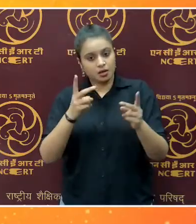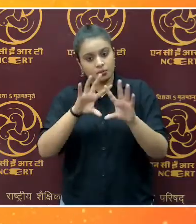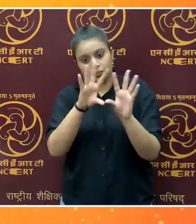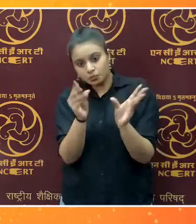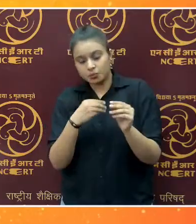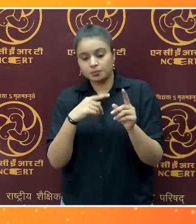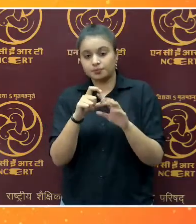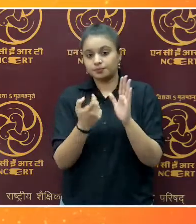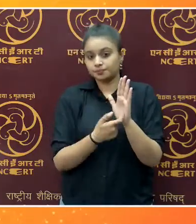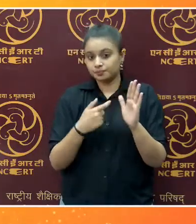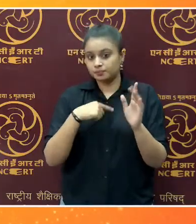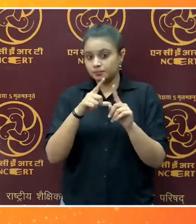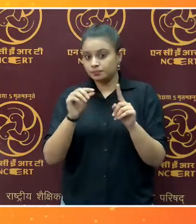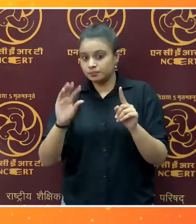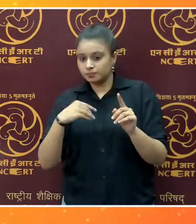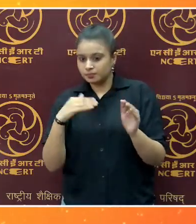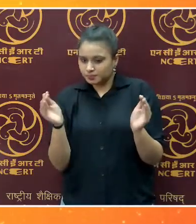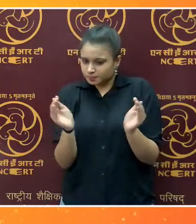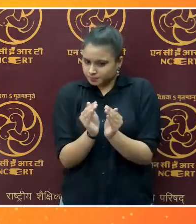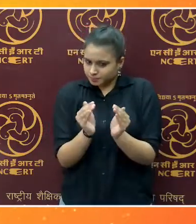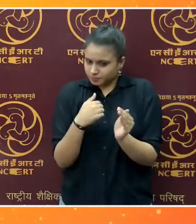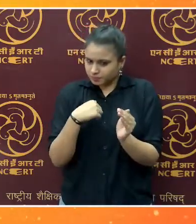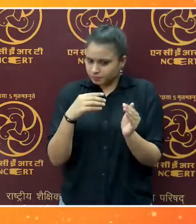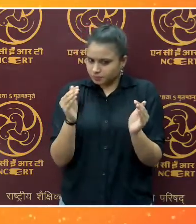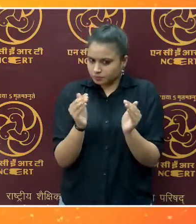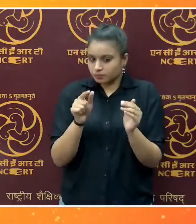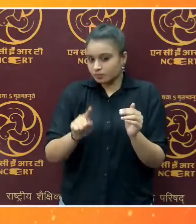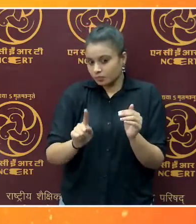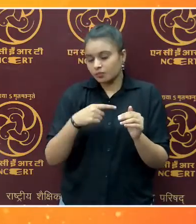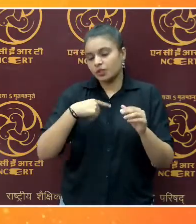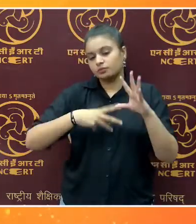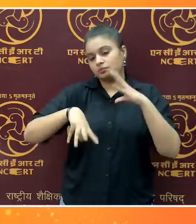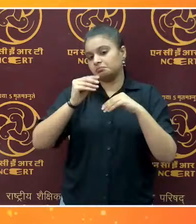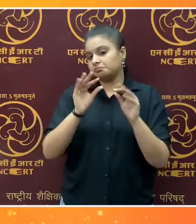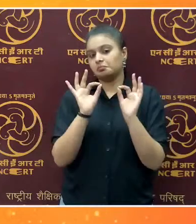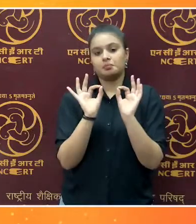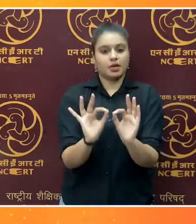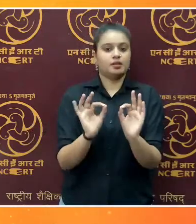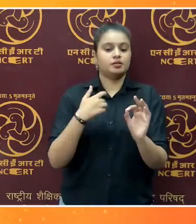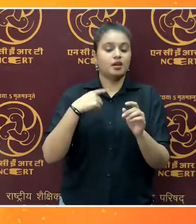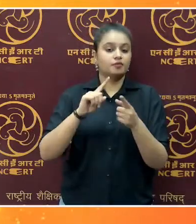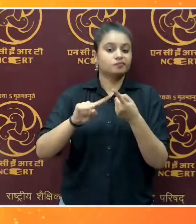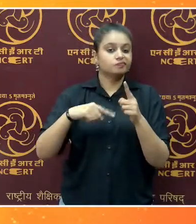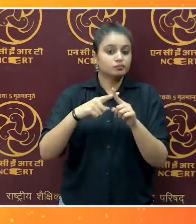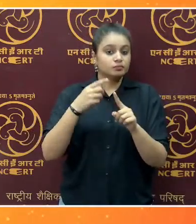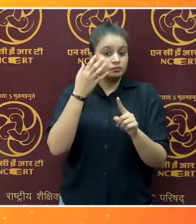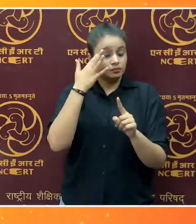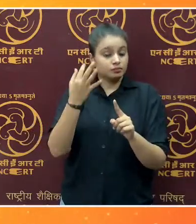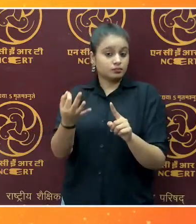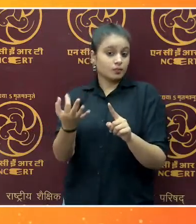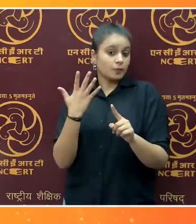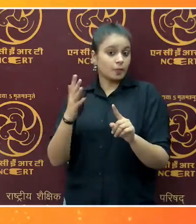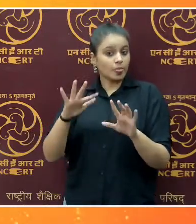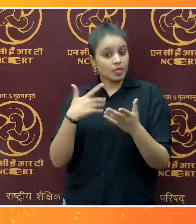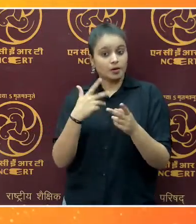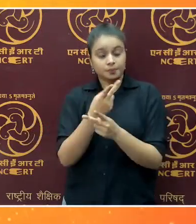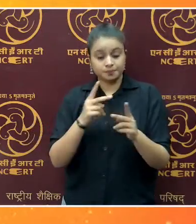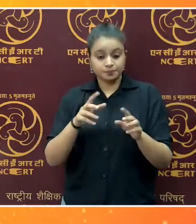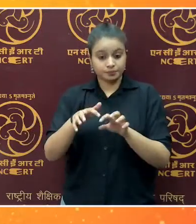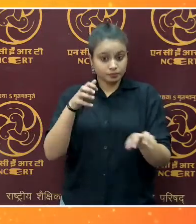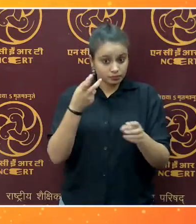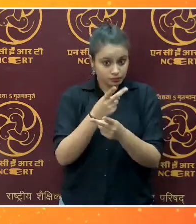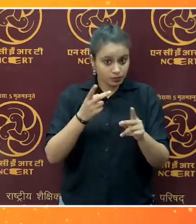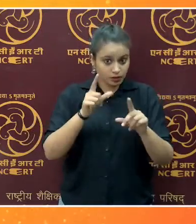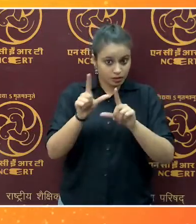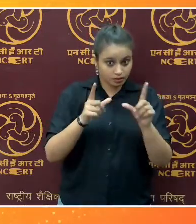who does little but is a great learner, becomes an expert very soon on animal languages. And